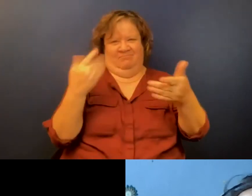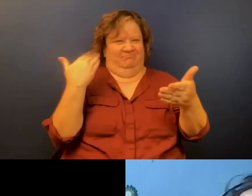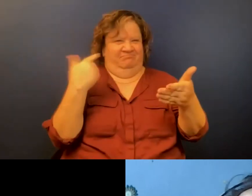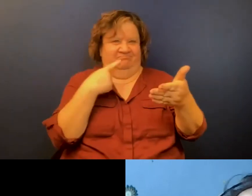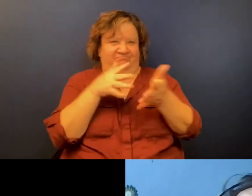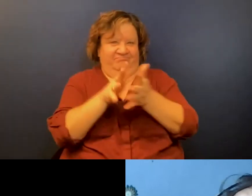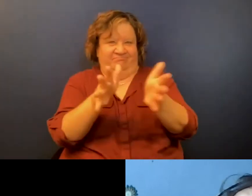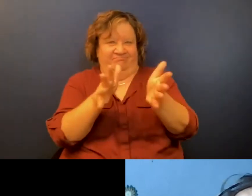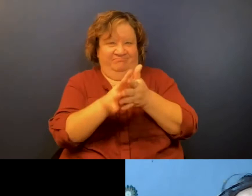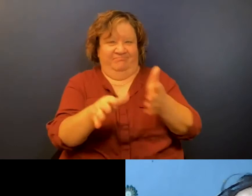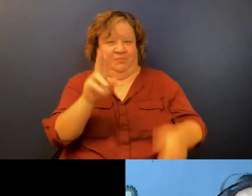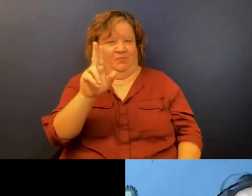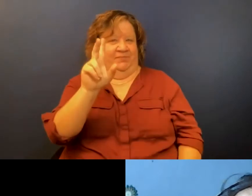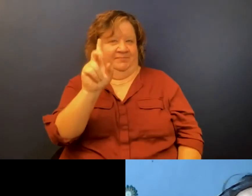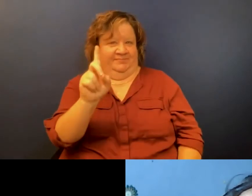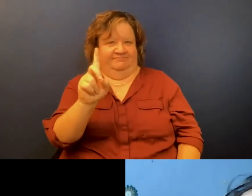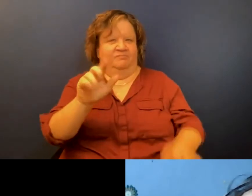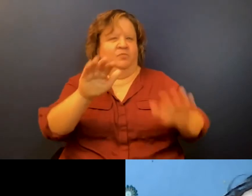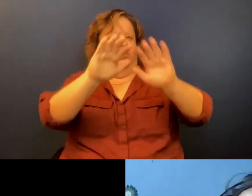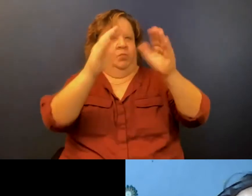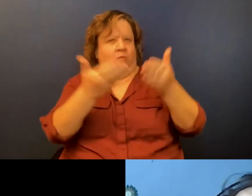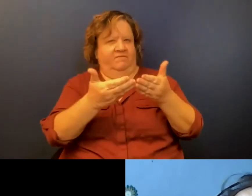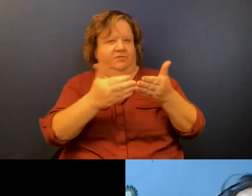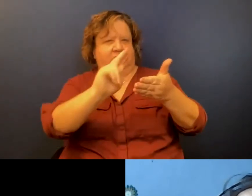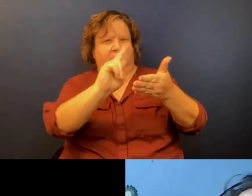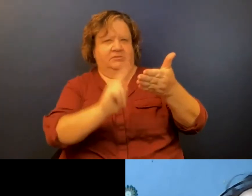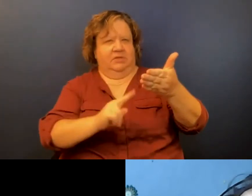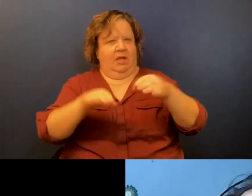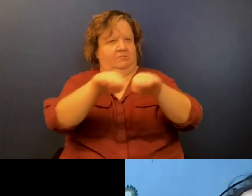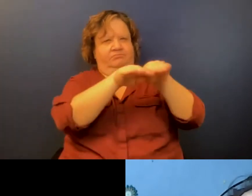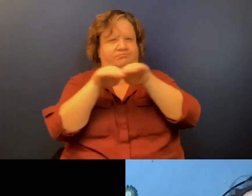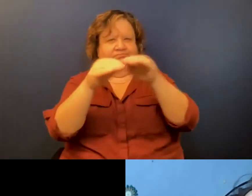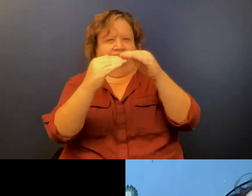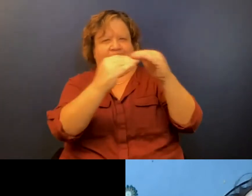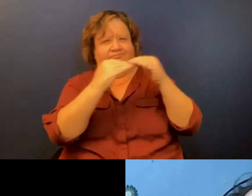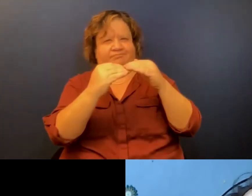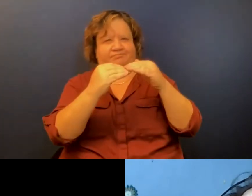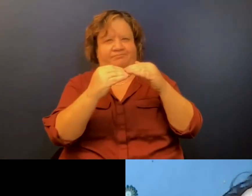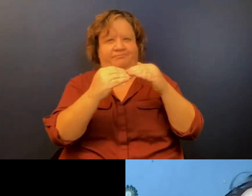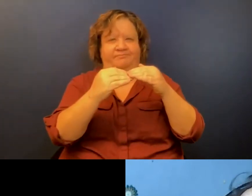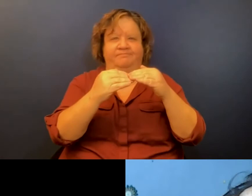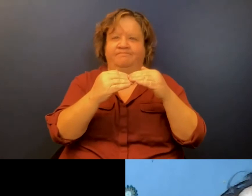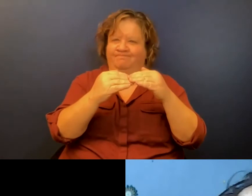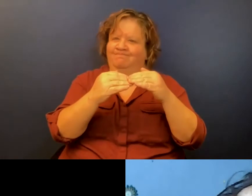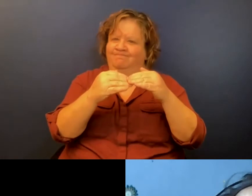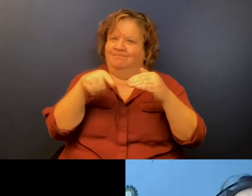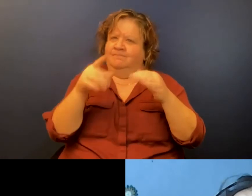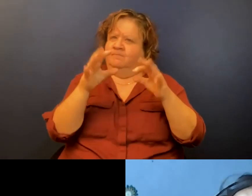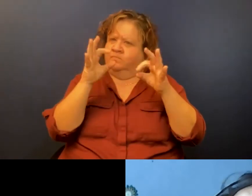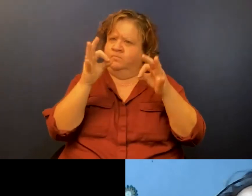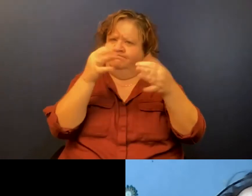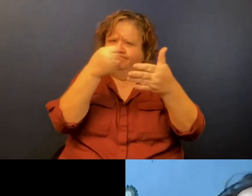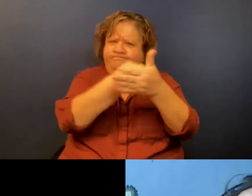um, an advocate of creating these accessible environments for those